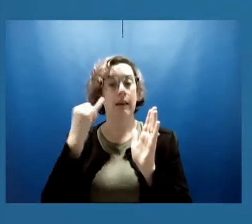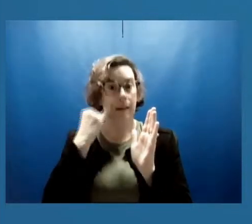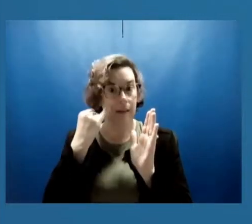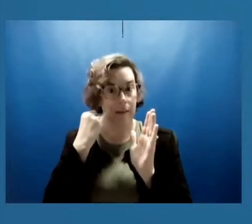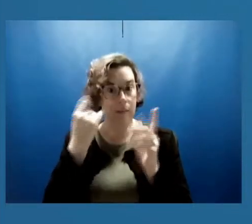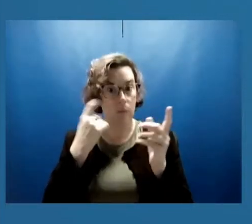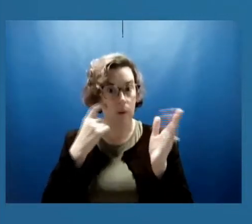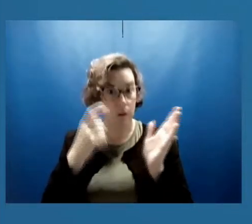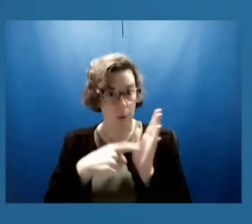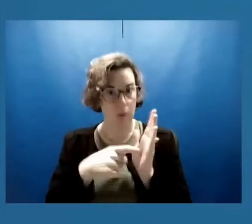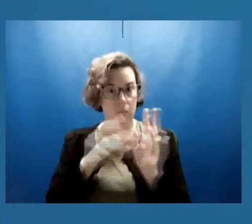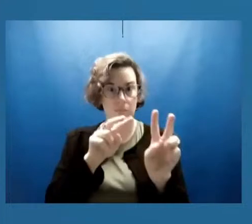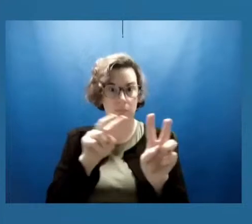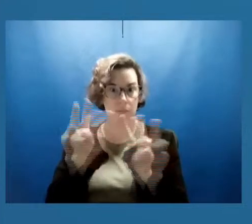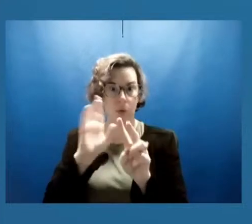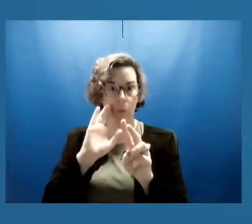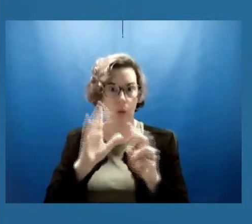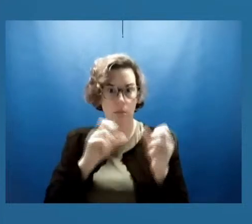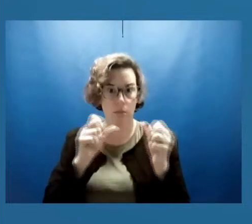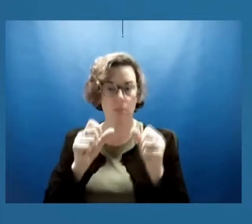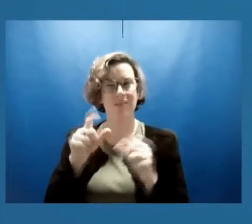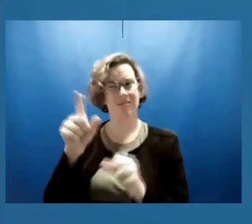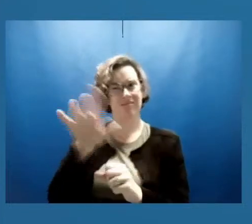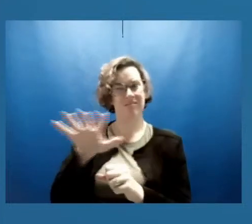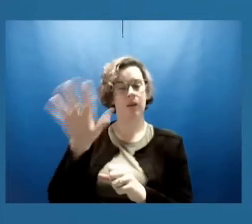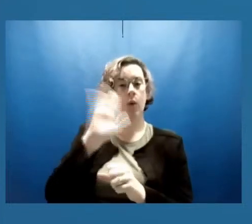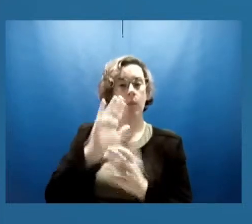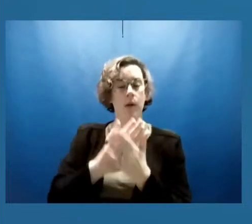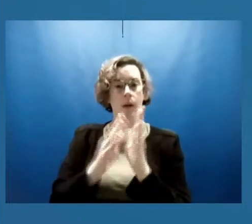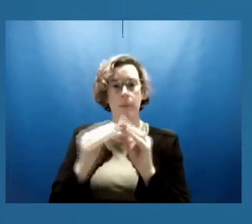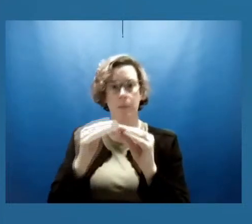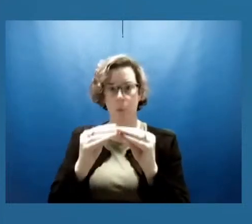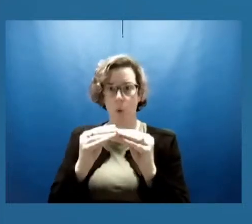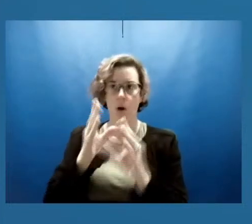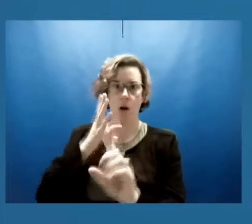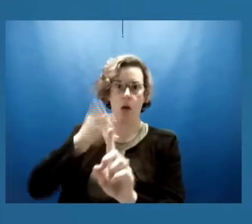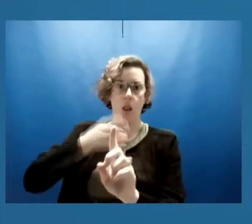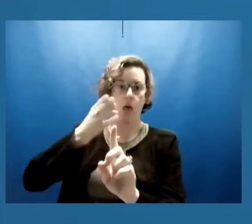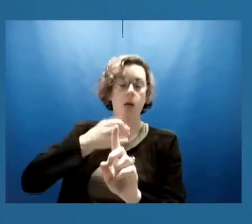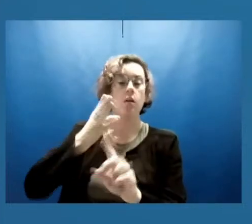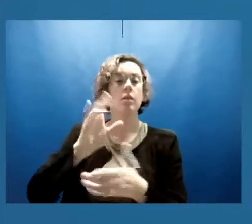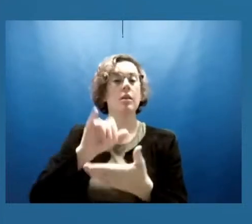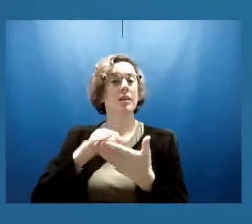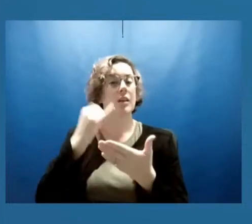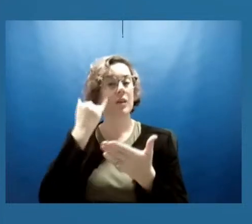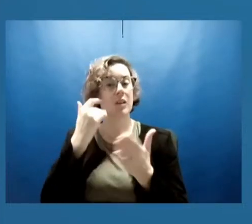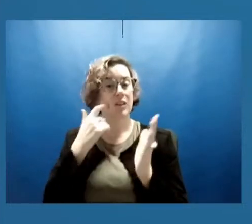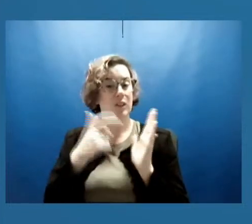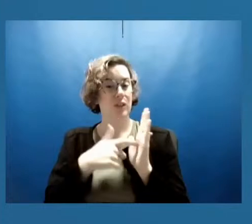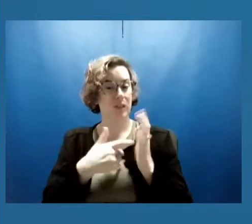surveillance that we're doing there just because of how many detections that we are seeing at this time.